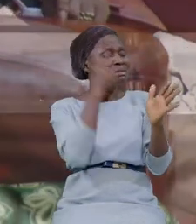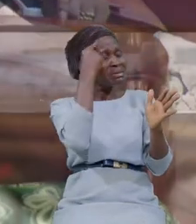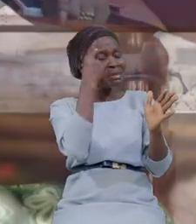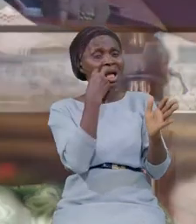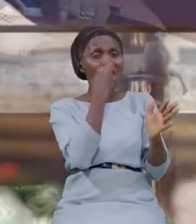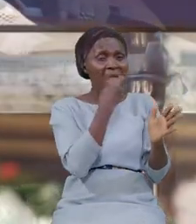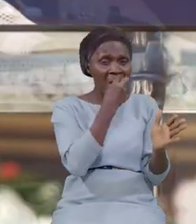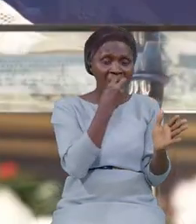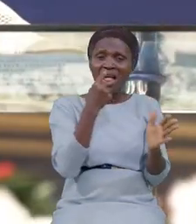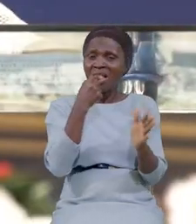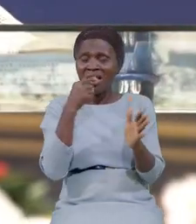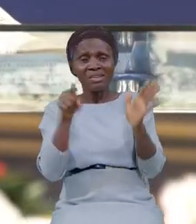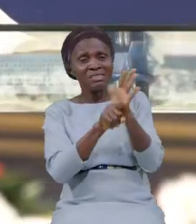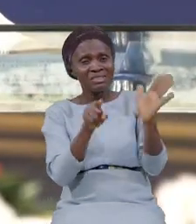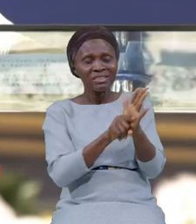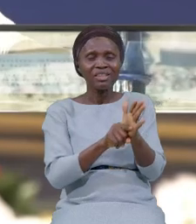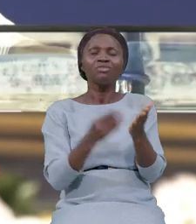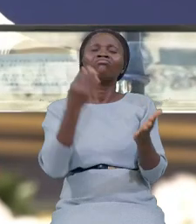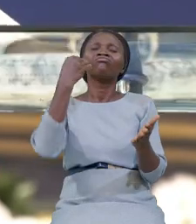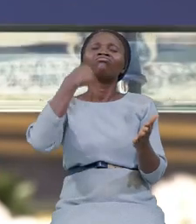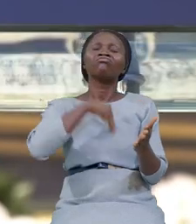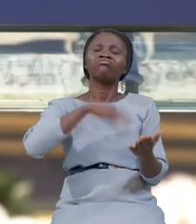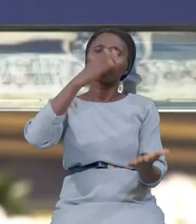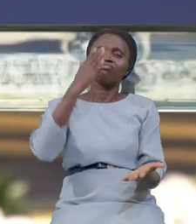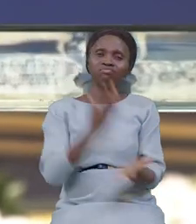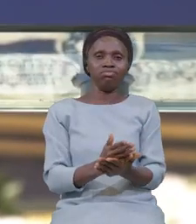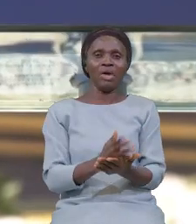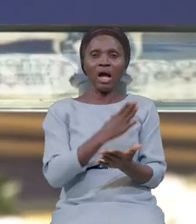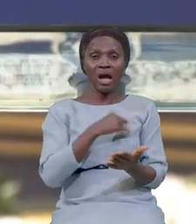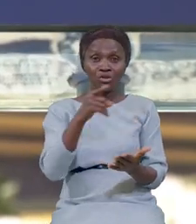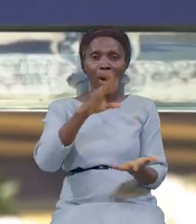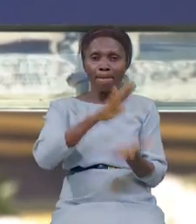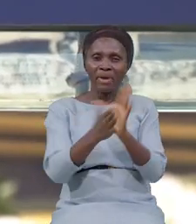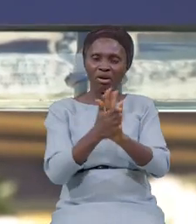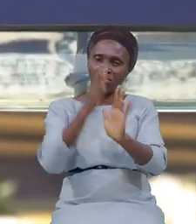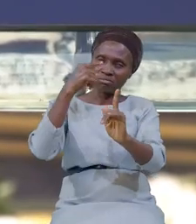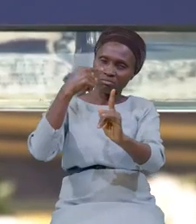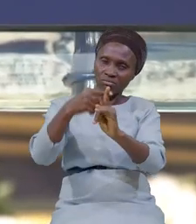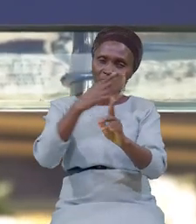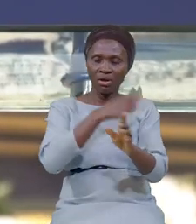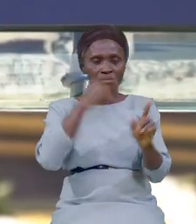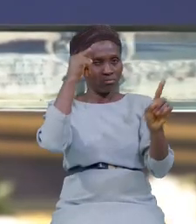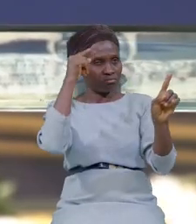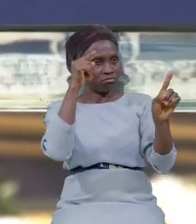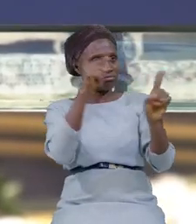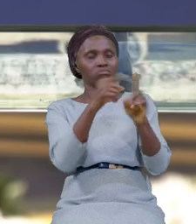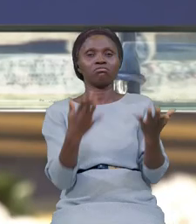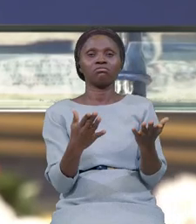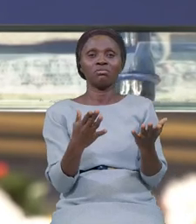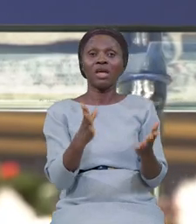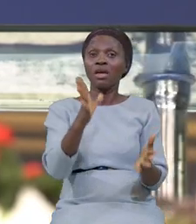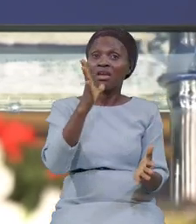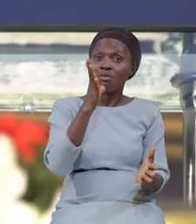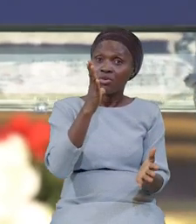be objective and purposeful. Mother, methodical mentor.